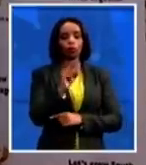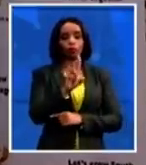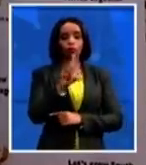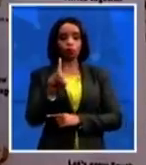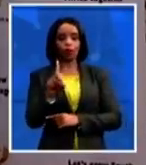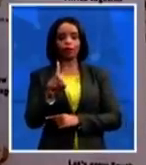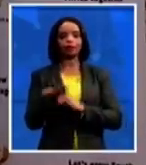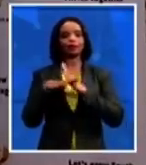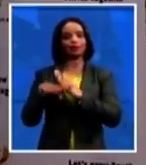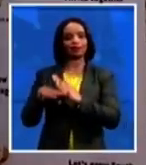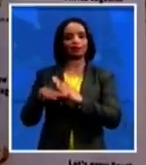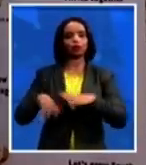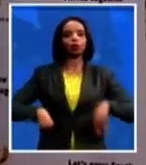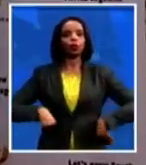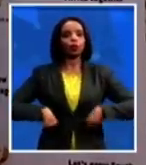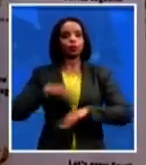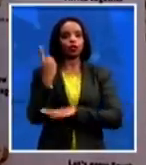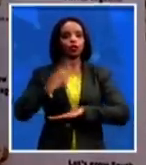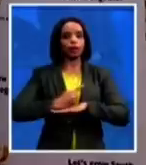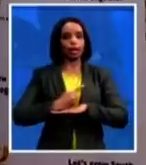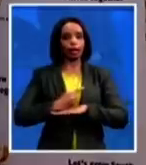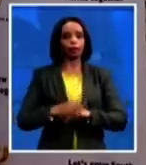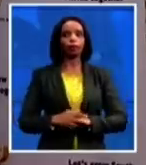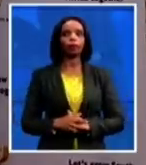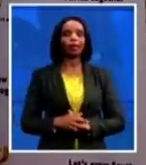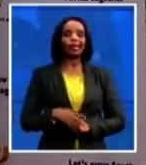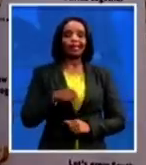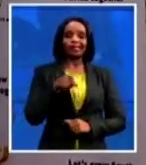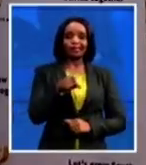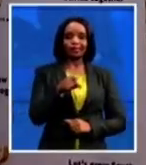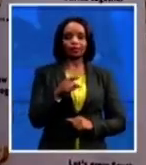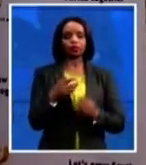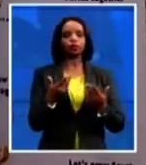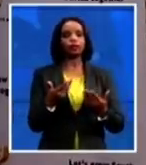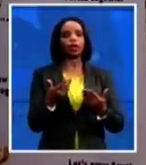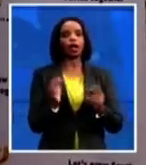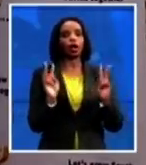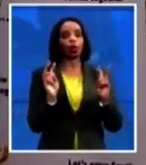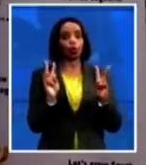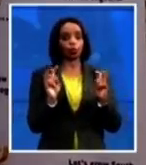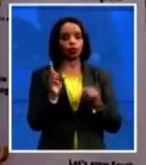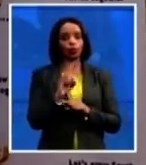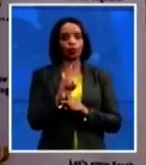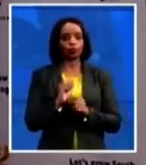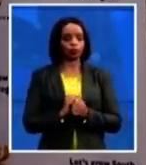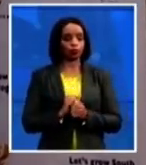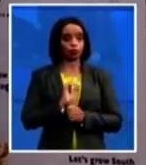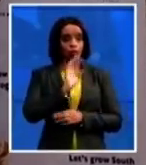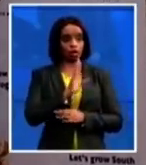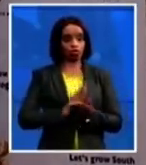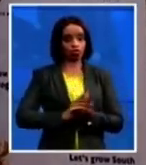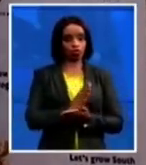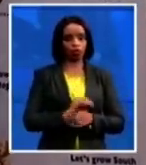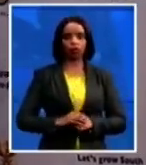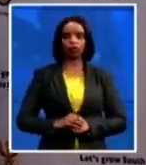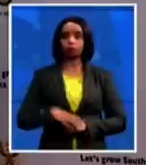is, open quote, your right, your role, say no to corruption, close quote.